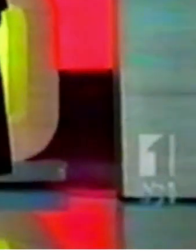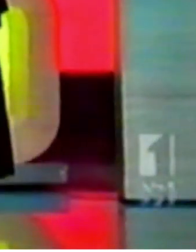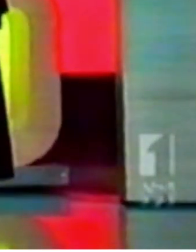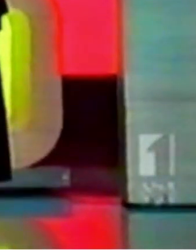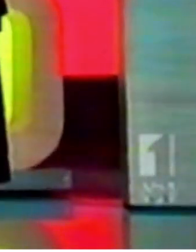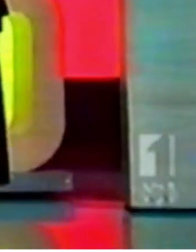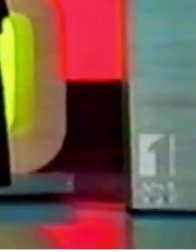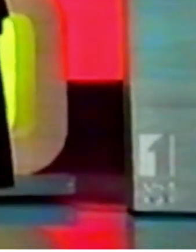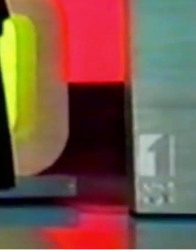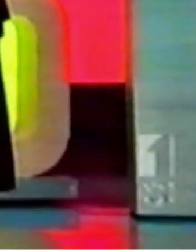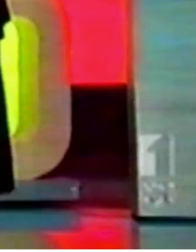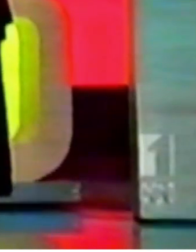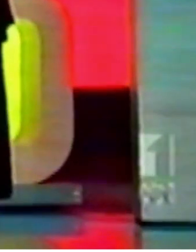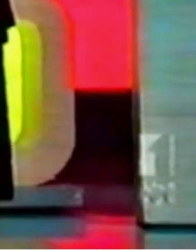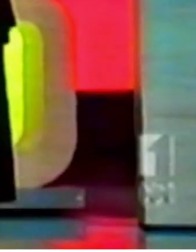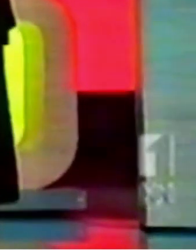welcome her.